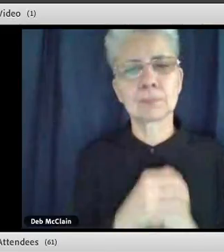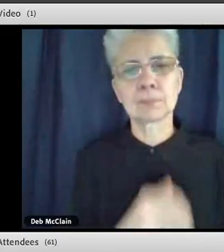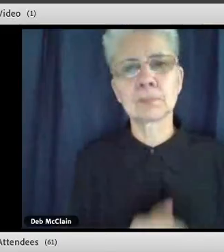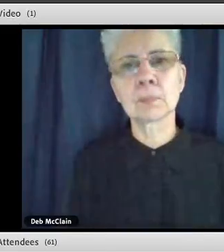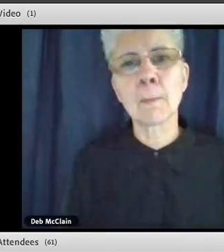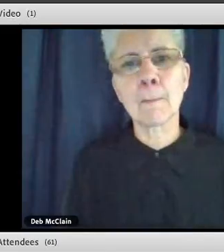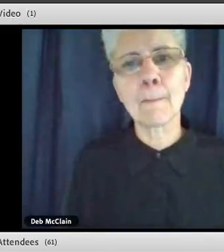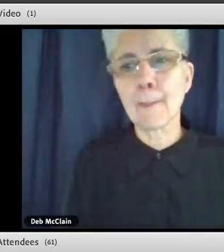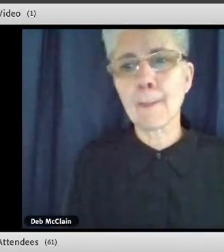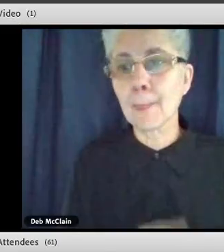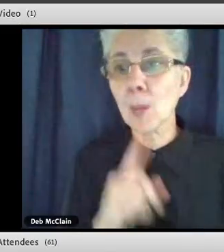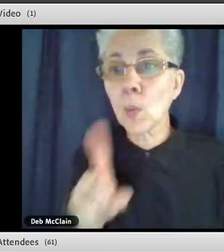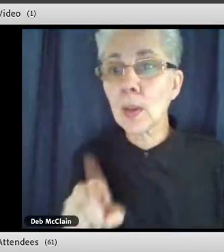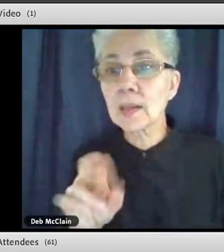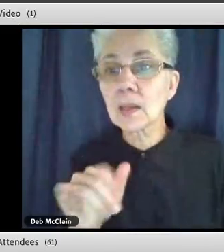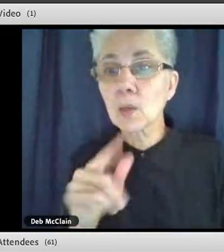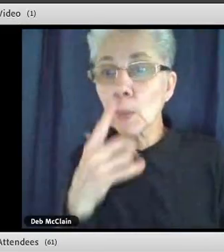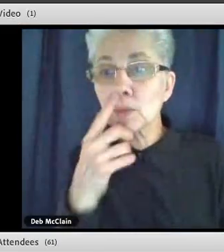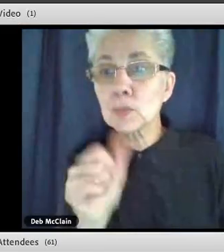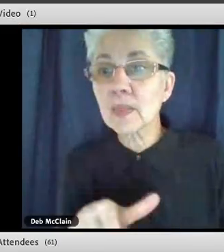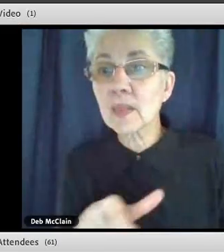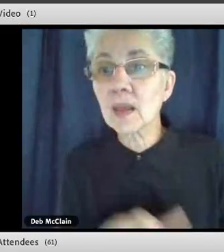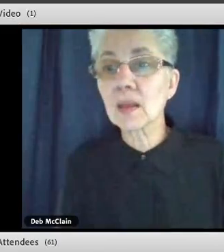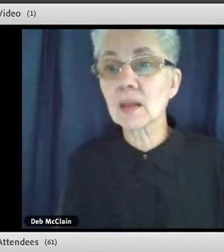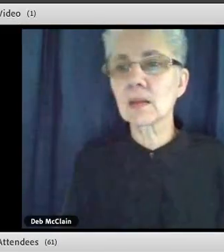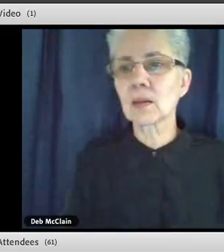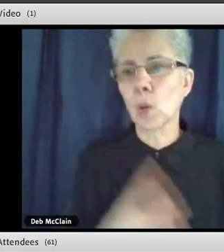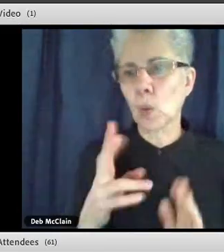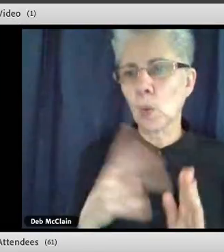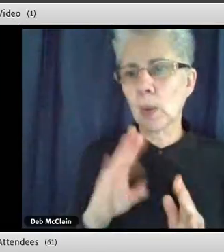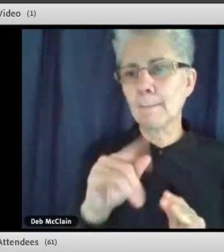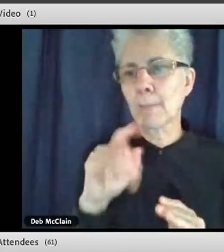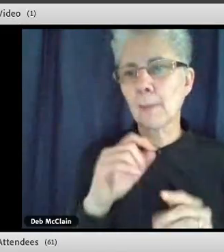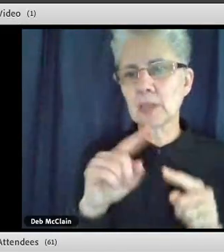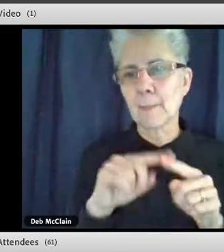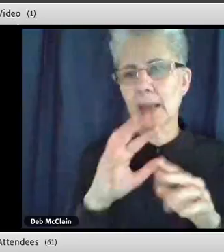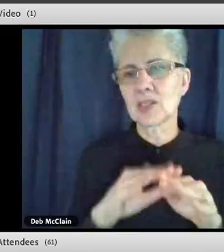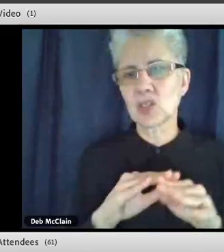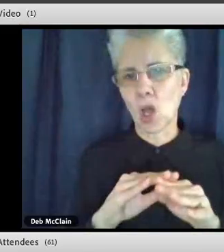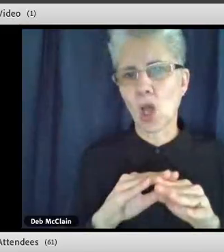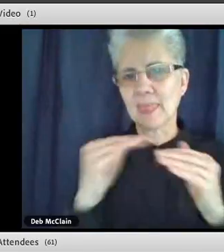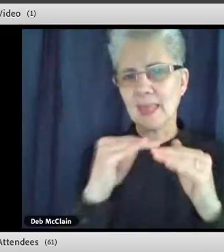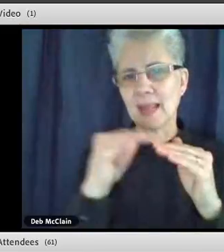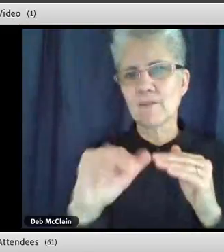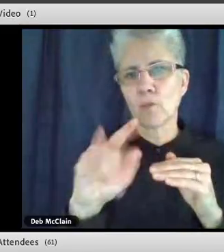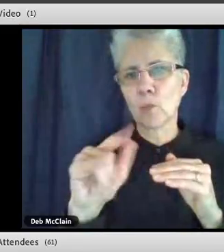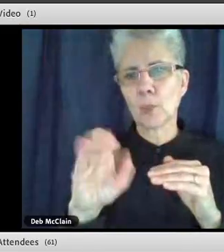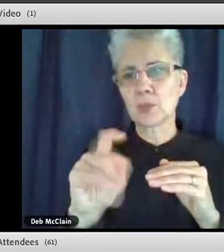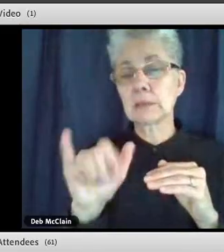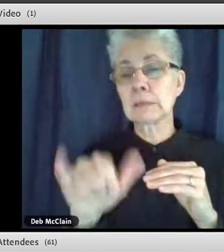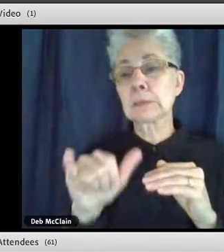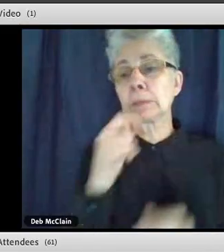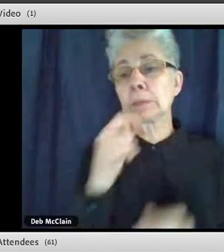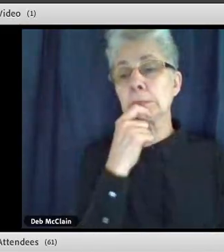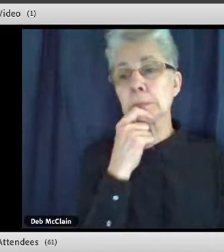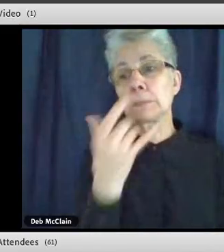Oh, really, Nicole? Oh, that's interesting. So reading level depends on the level of abridgment. Yeah. Huh.